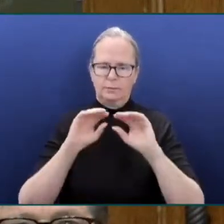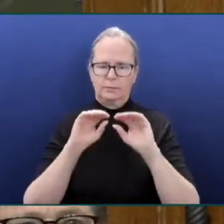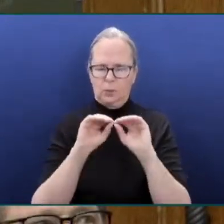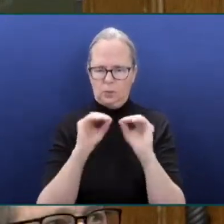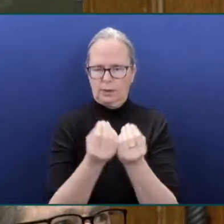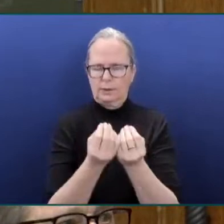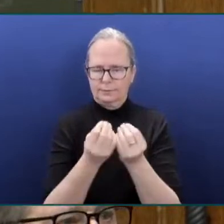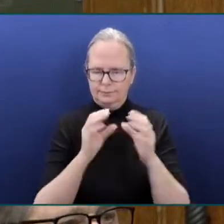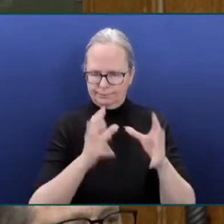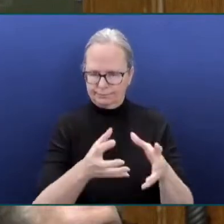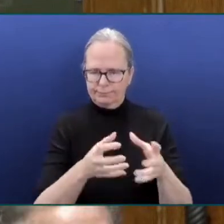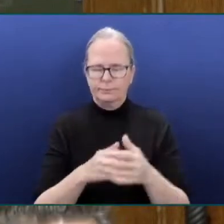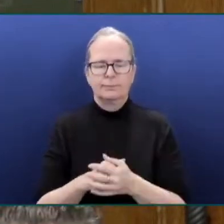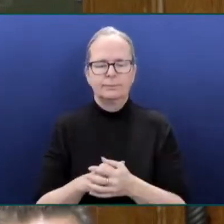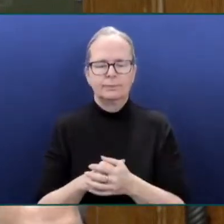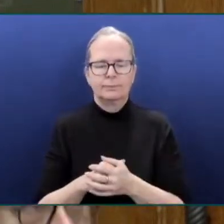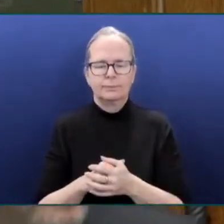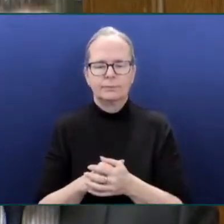Chan. Thank you.